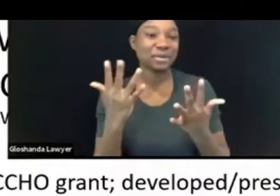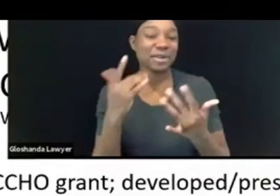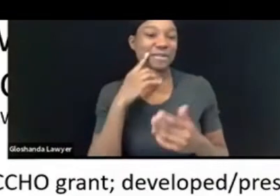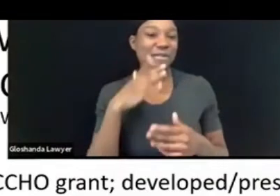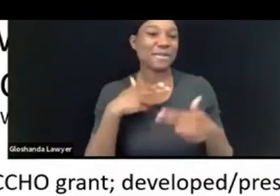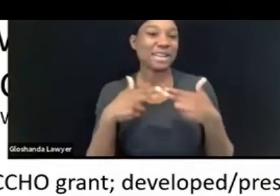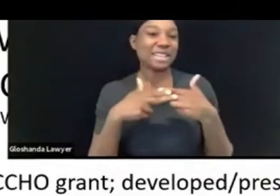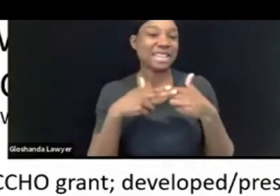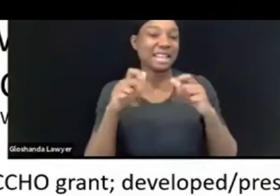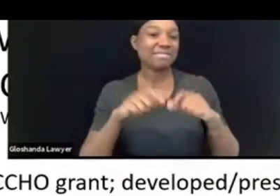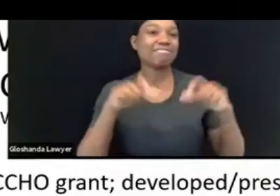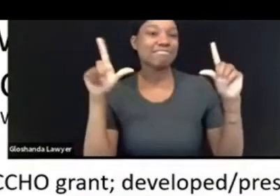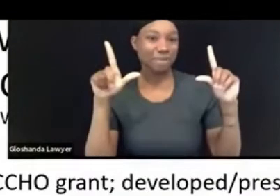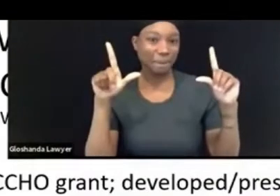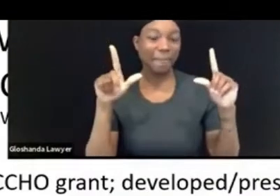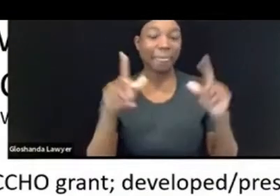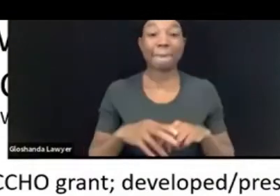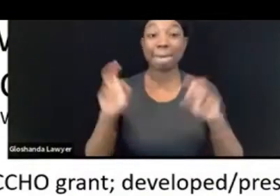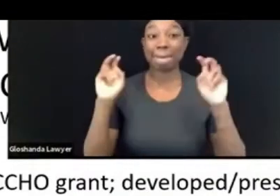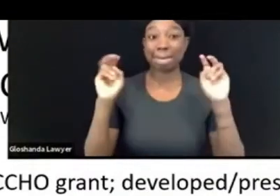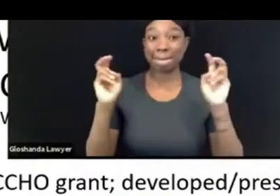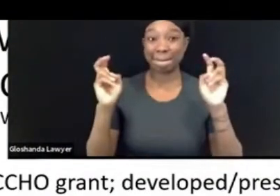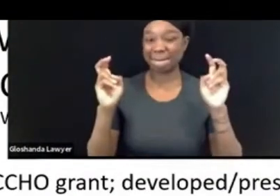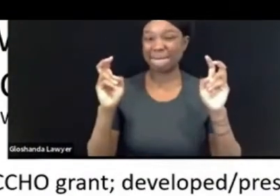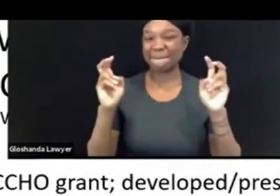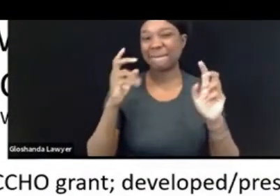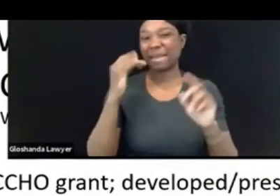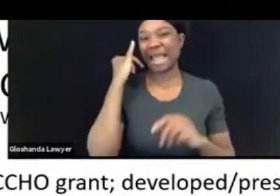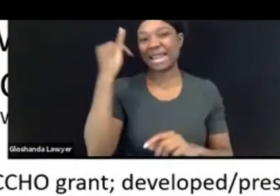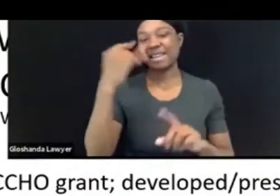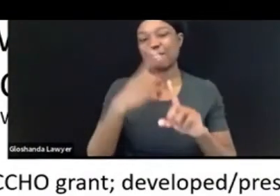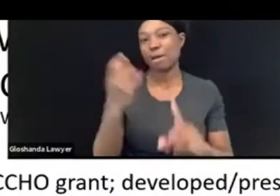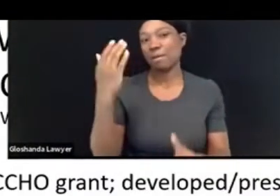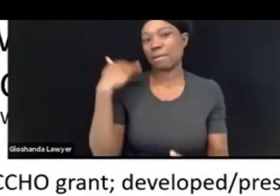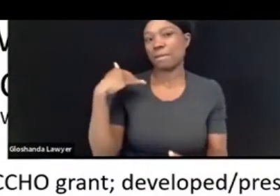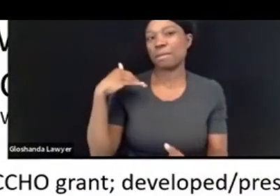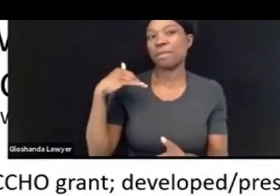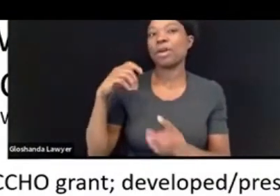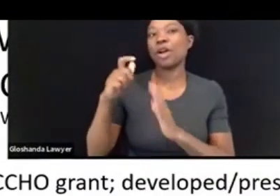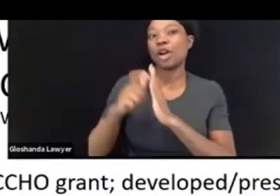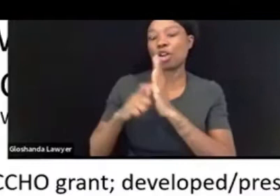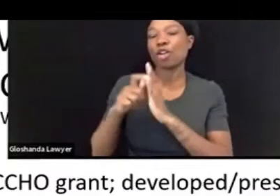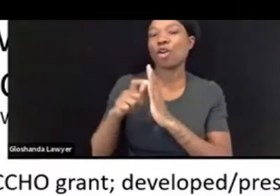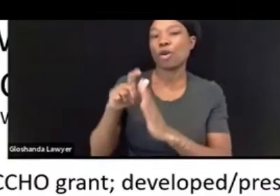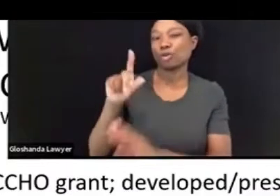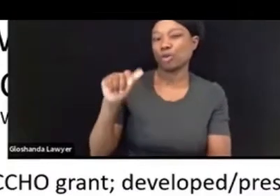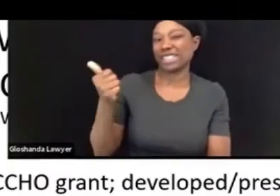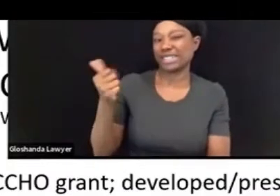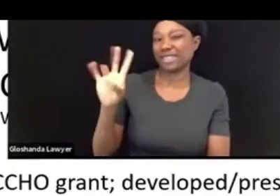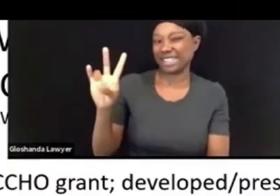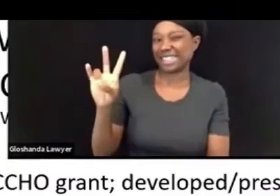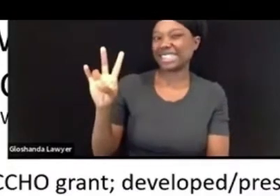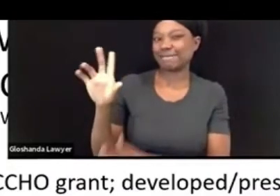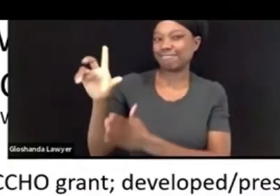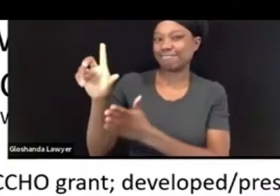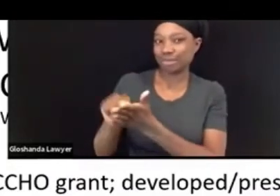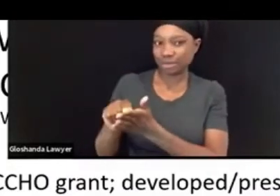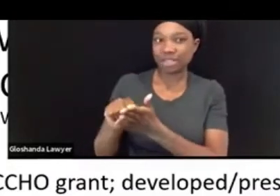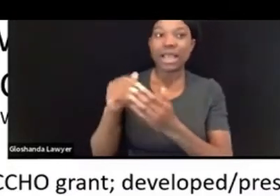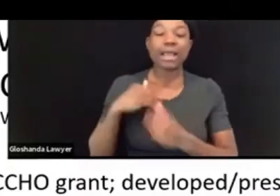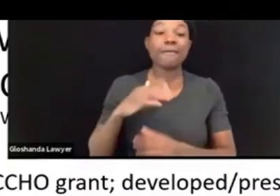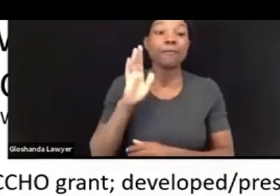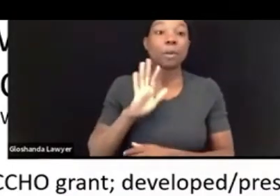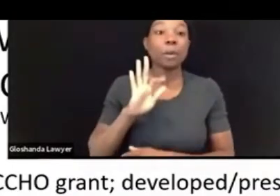So the title of the slide takes an idea from a 2017 article written by a former FEMA administrator who wrote